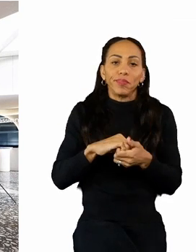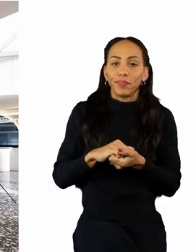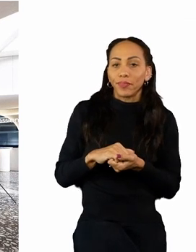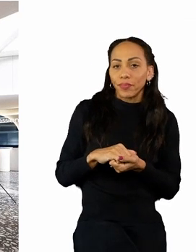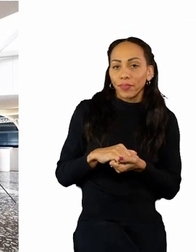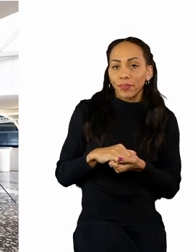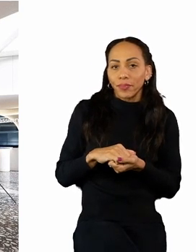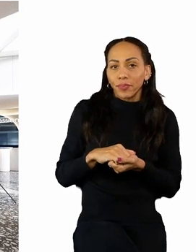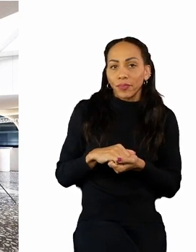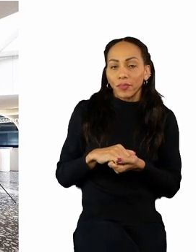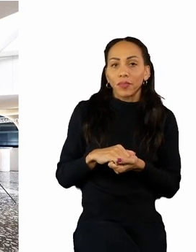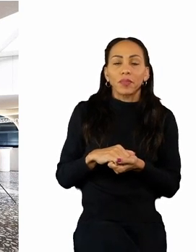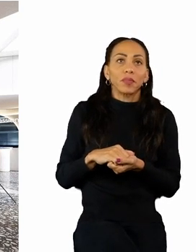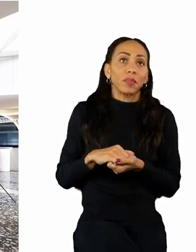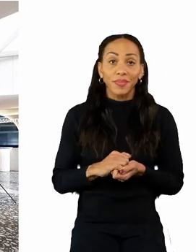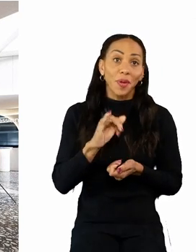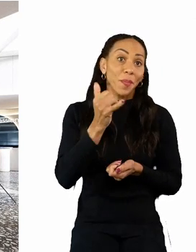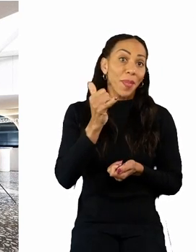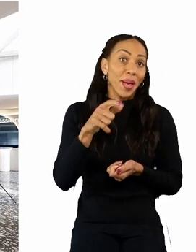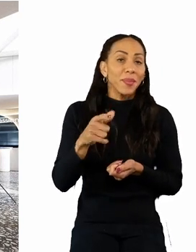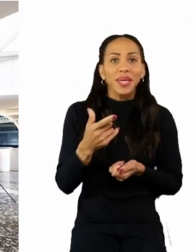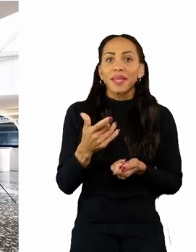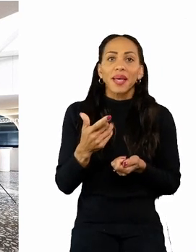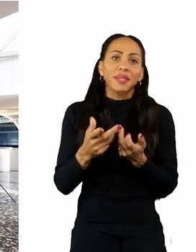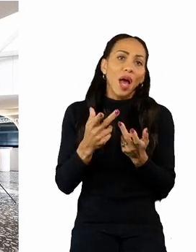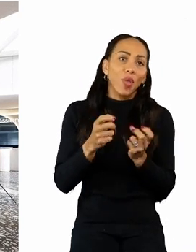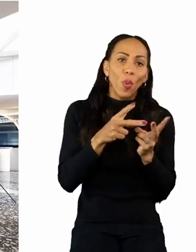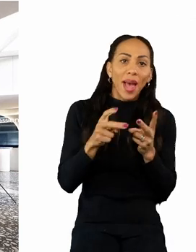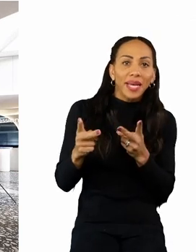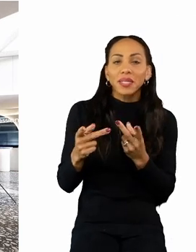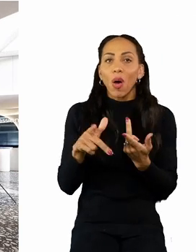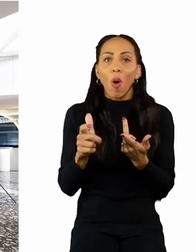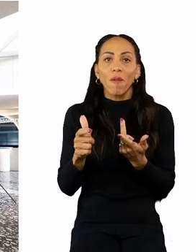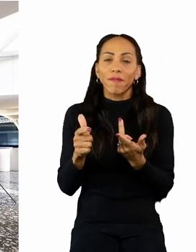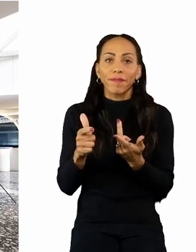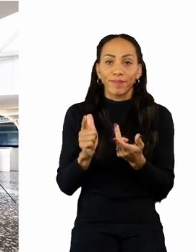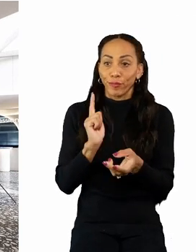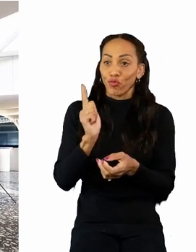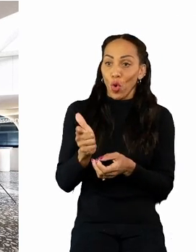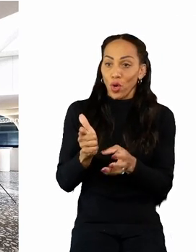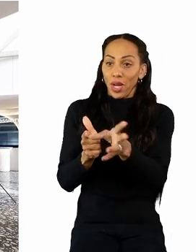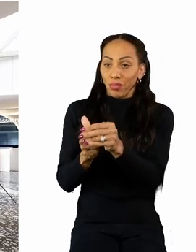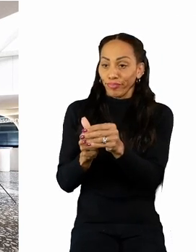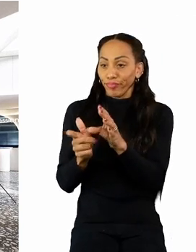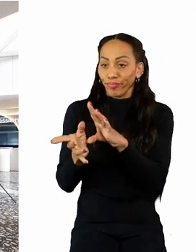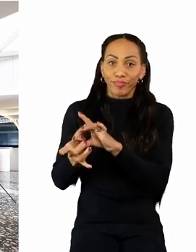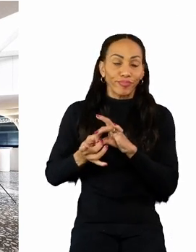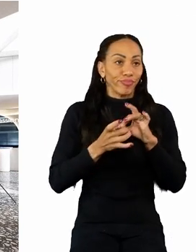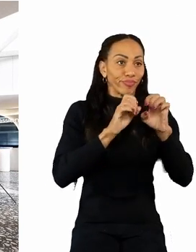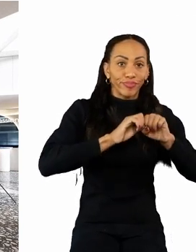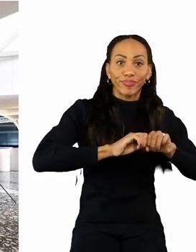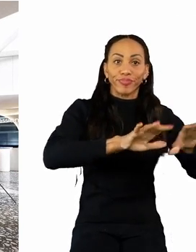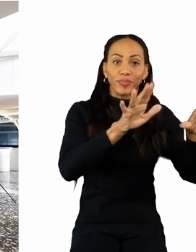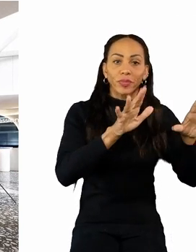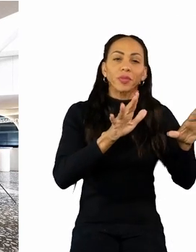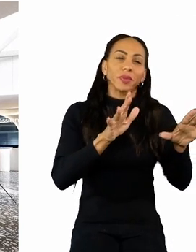sort of practical problems of doing some of these things. Lighting is often an issue. Well, there may be ways of getting video out onto